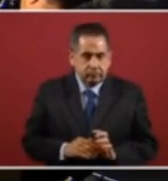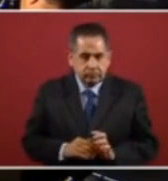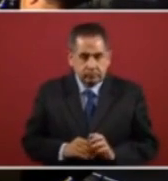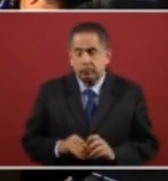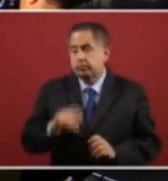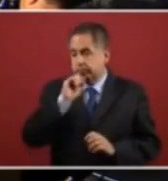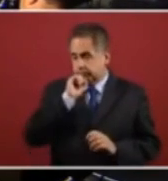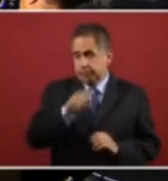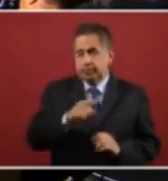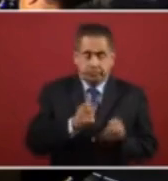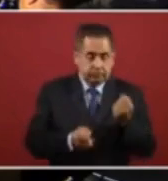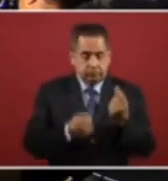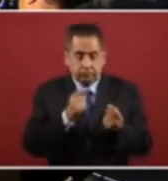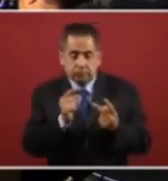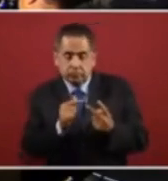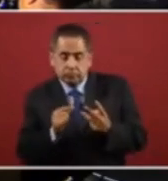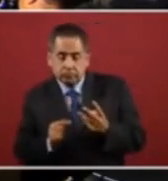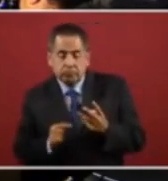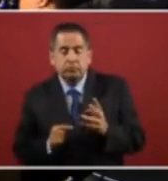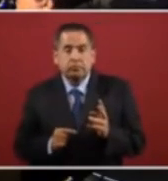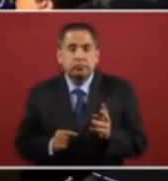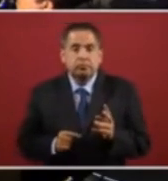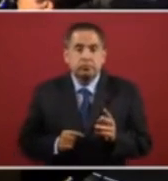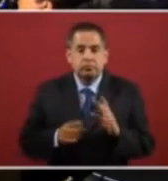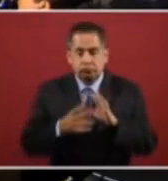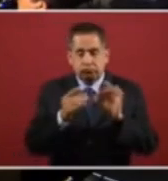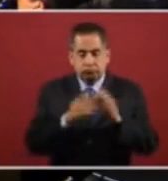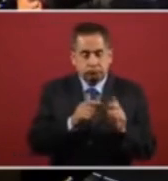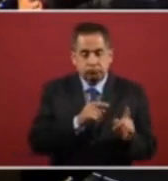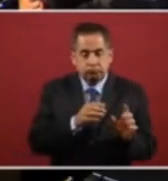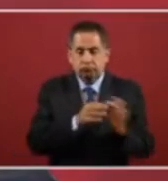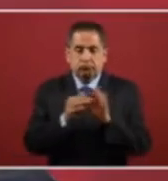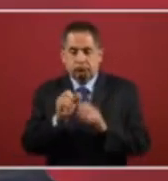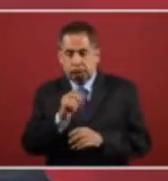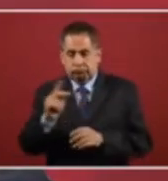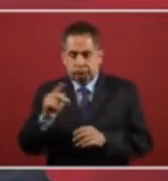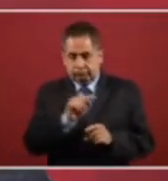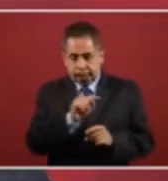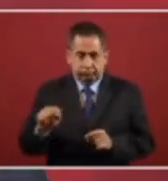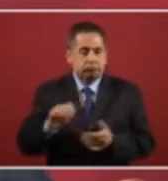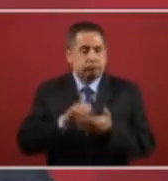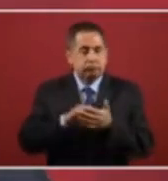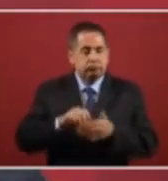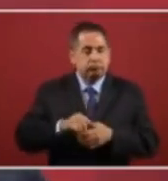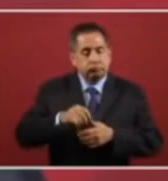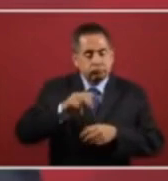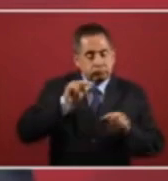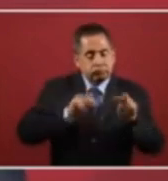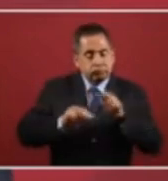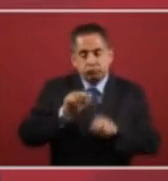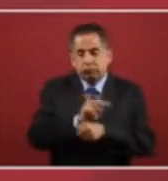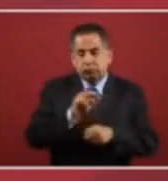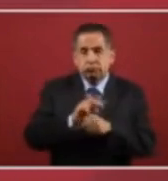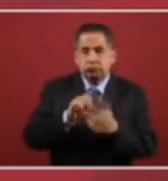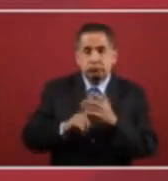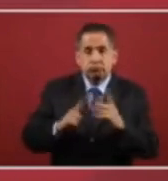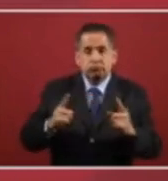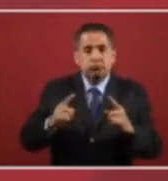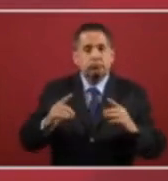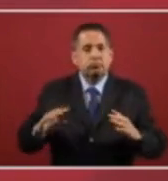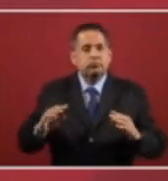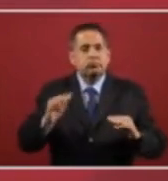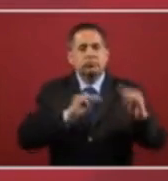area. And also, it also has some other applications, like the monitoring